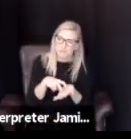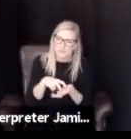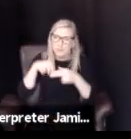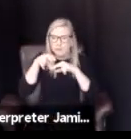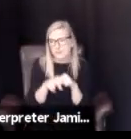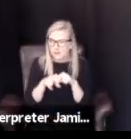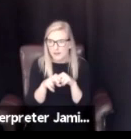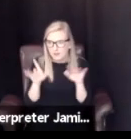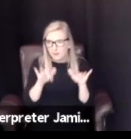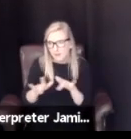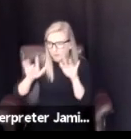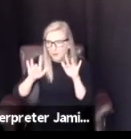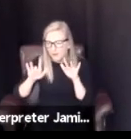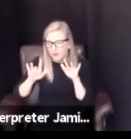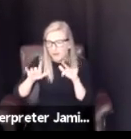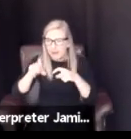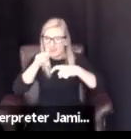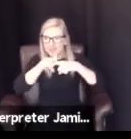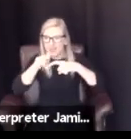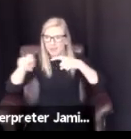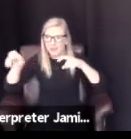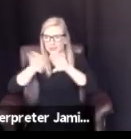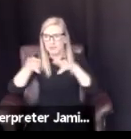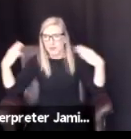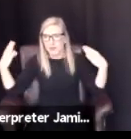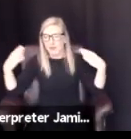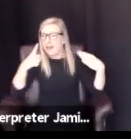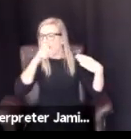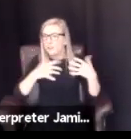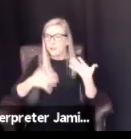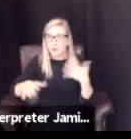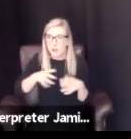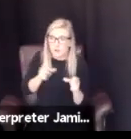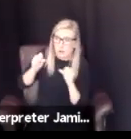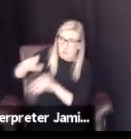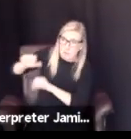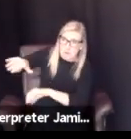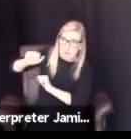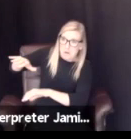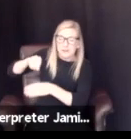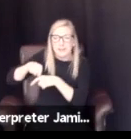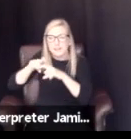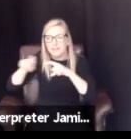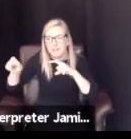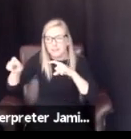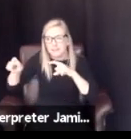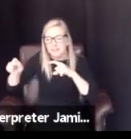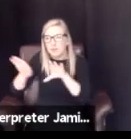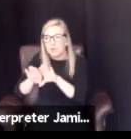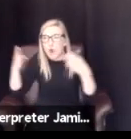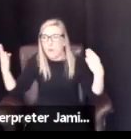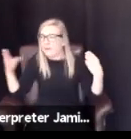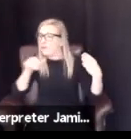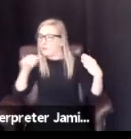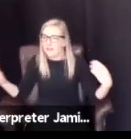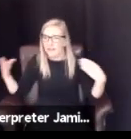two, their closet was opened and it looked like they had tossed things in their closet. They didn't close it if that's what